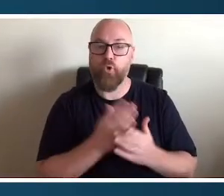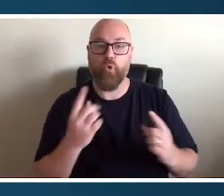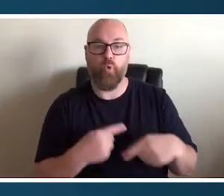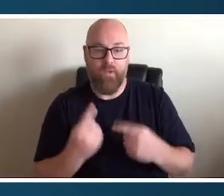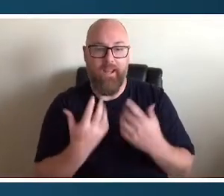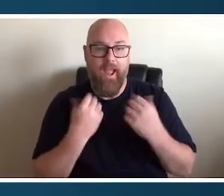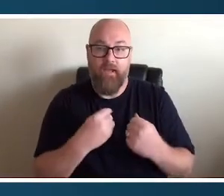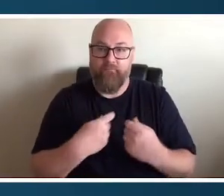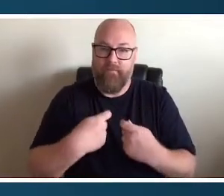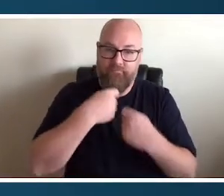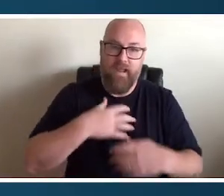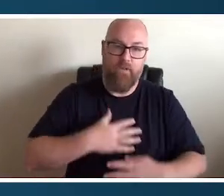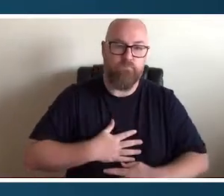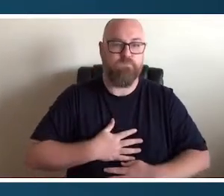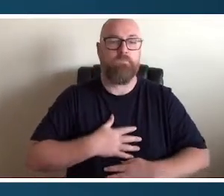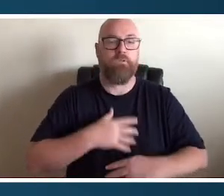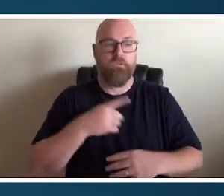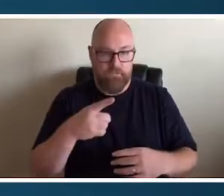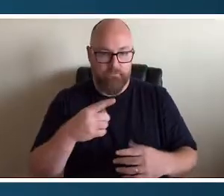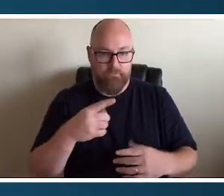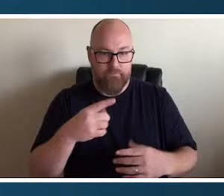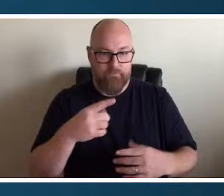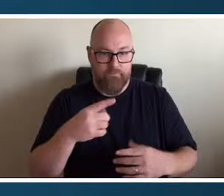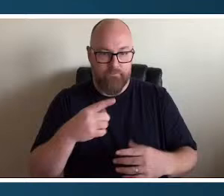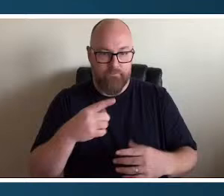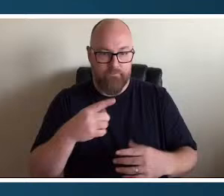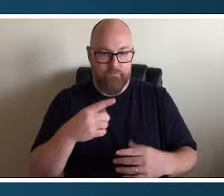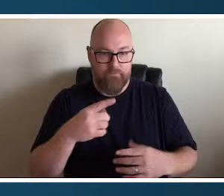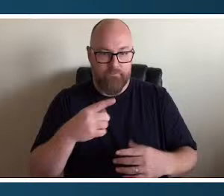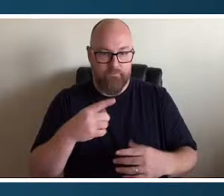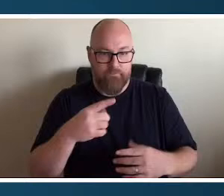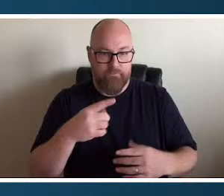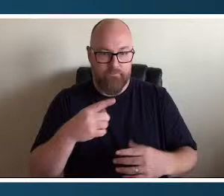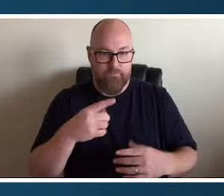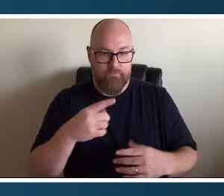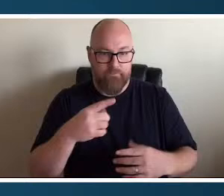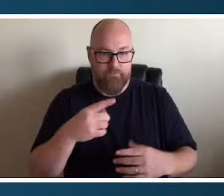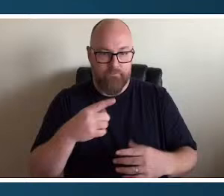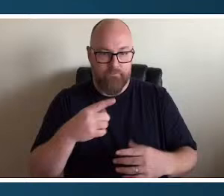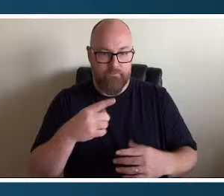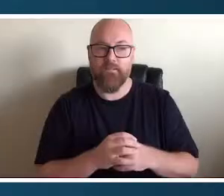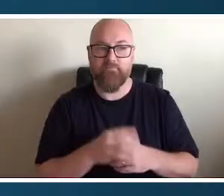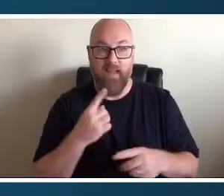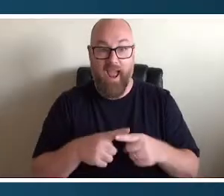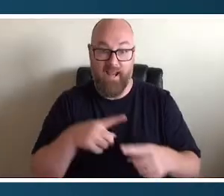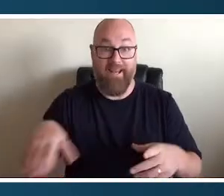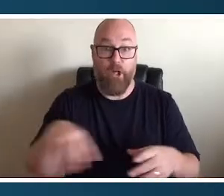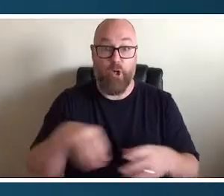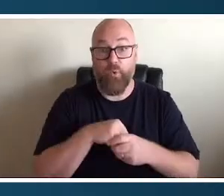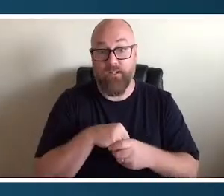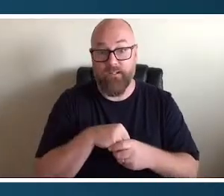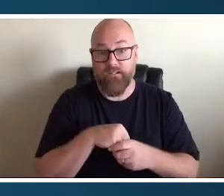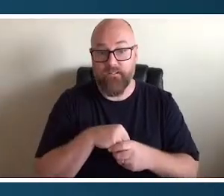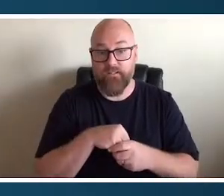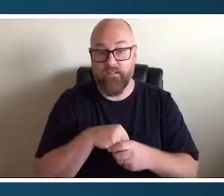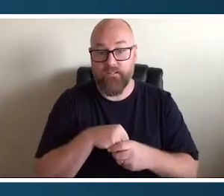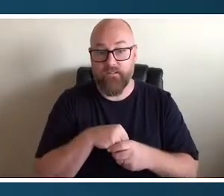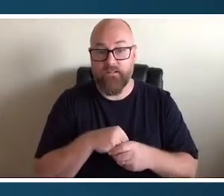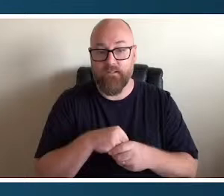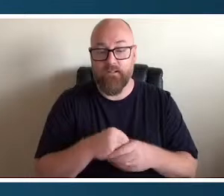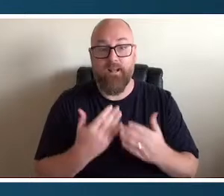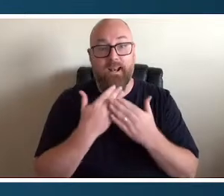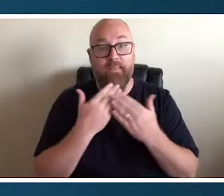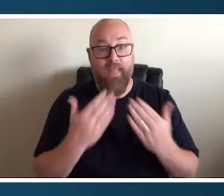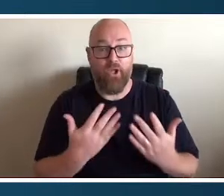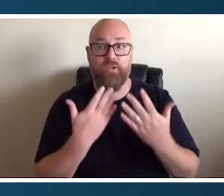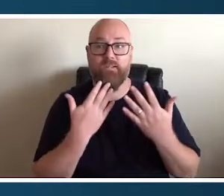safe, connected, and included. And thanks especially to our sponsors, APT Associates, ABC